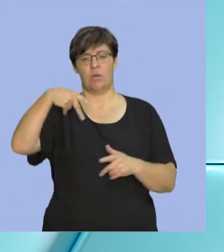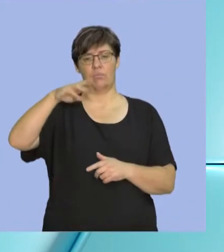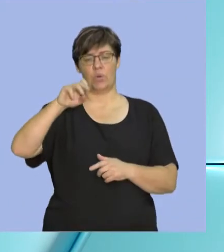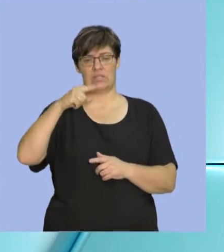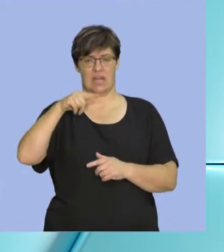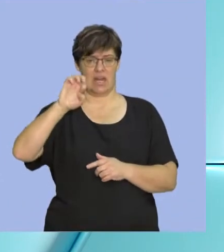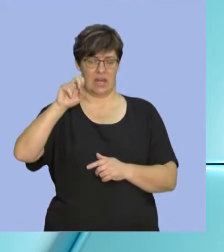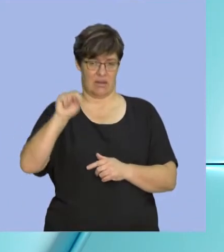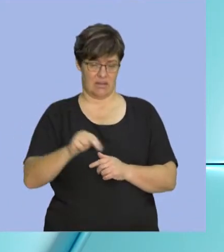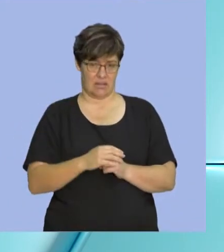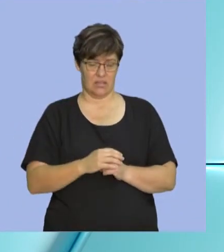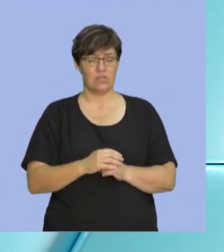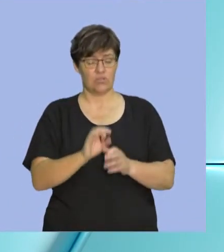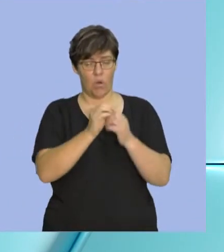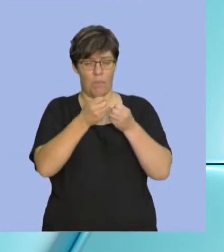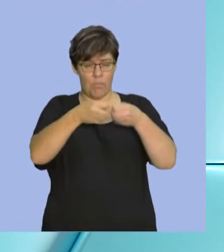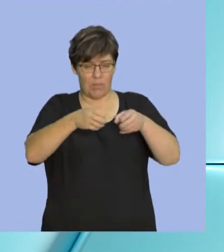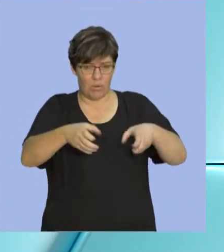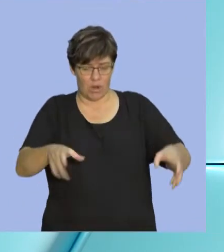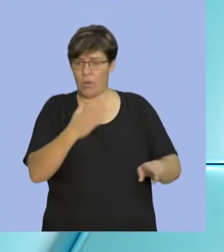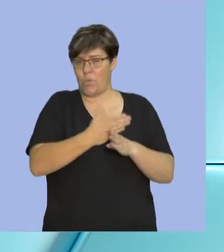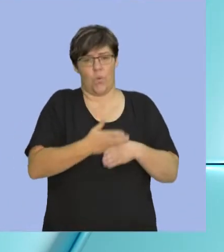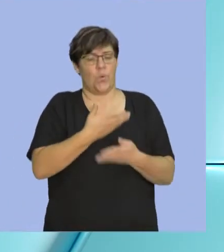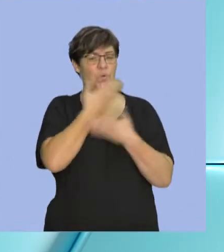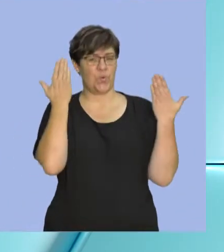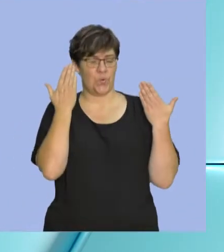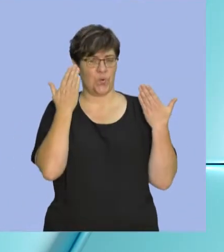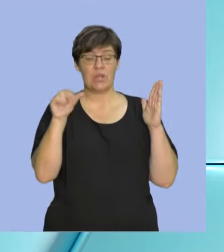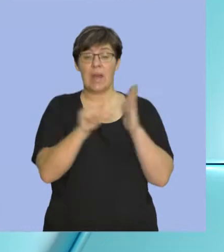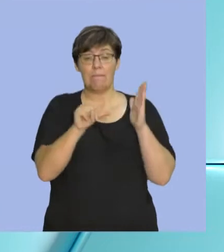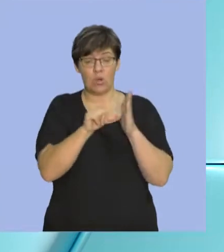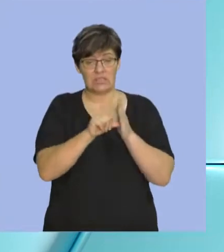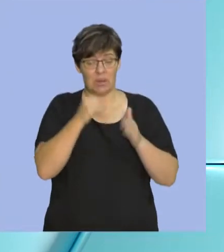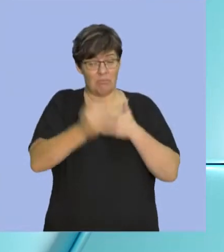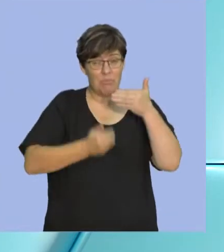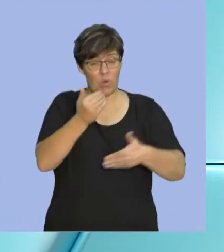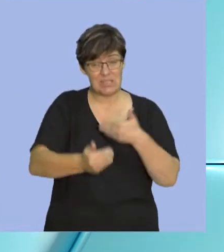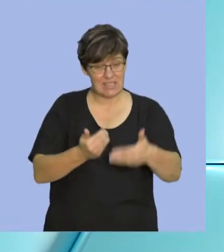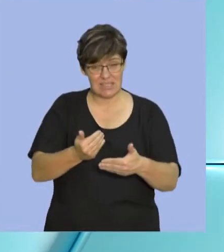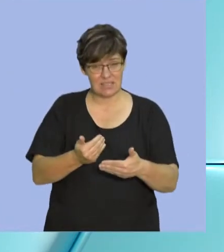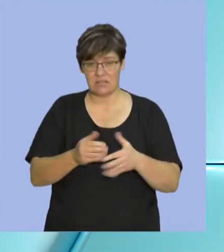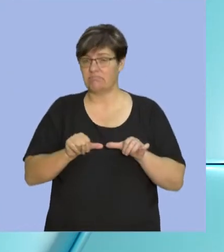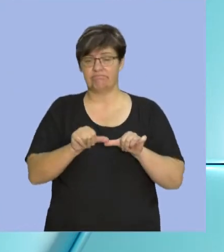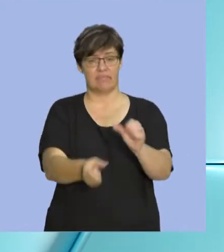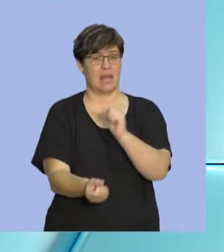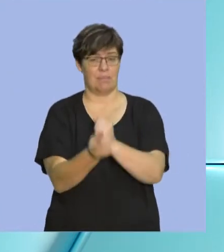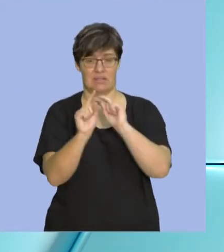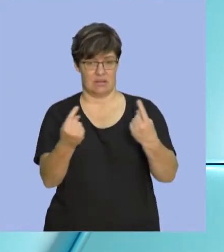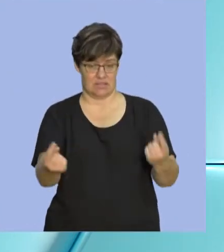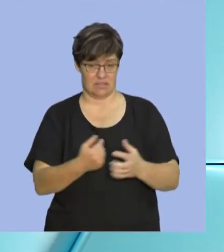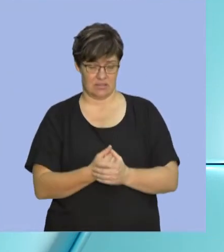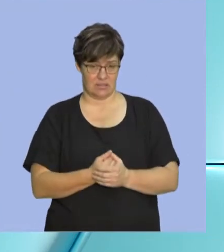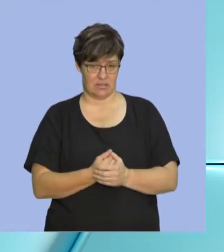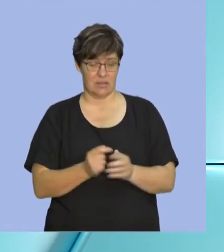break down and do not function. So important physiological processes cannot take place. However, when